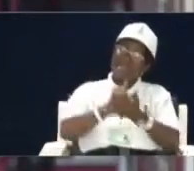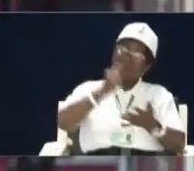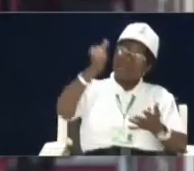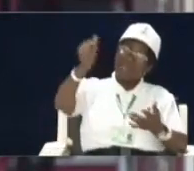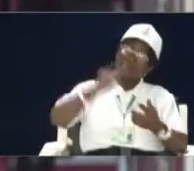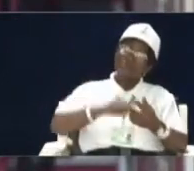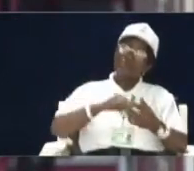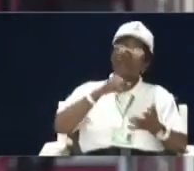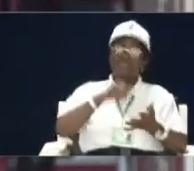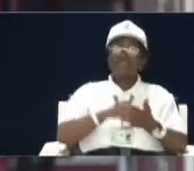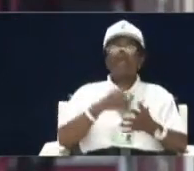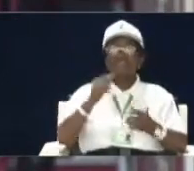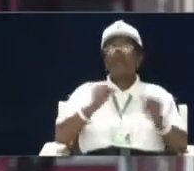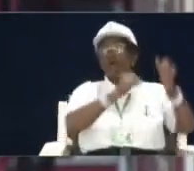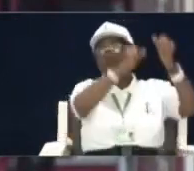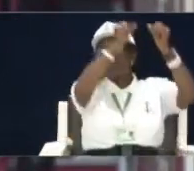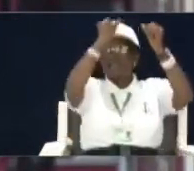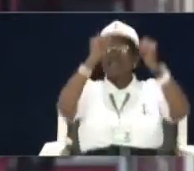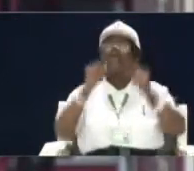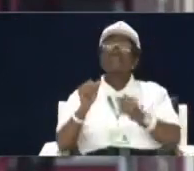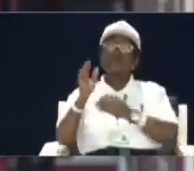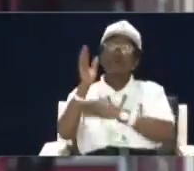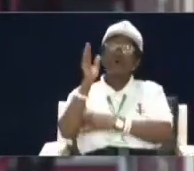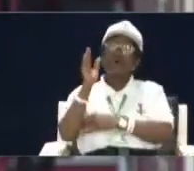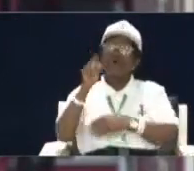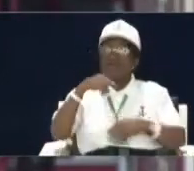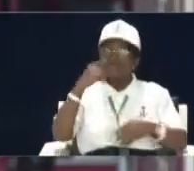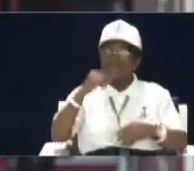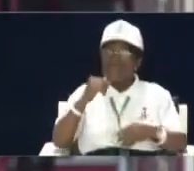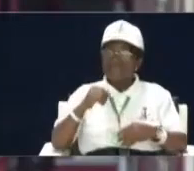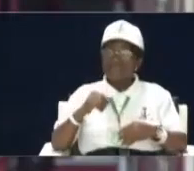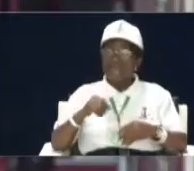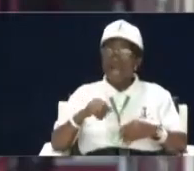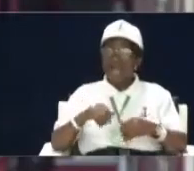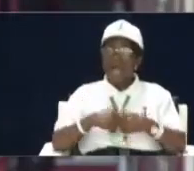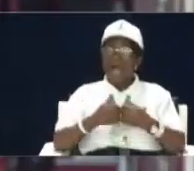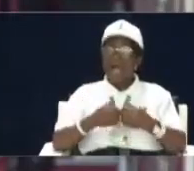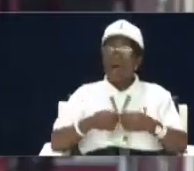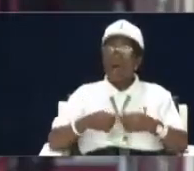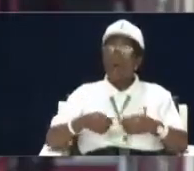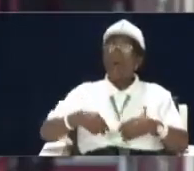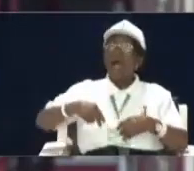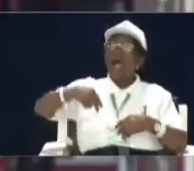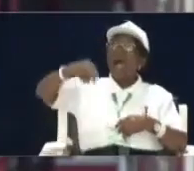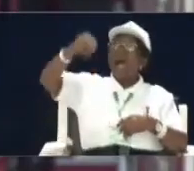The Almighty God said, how high you go